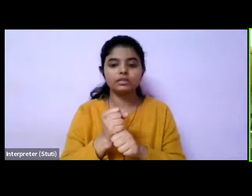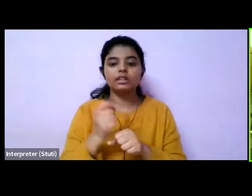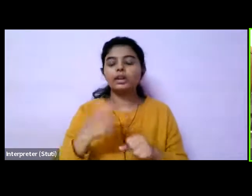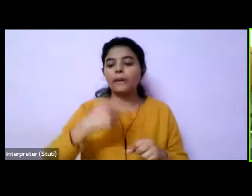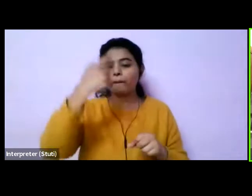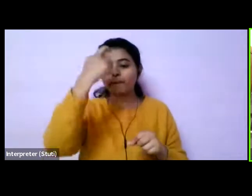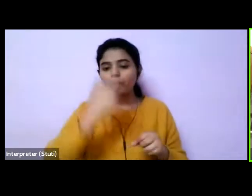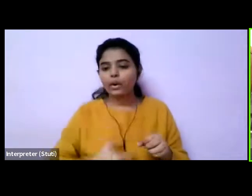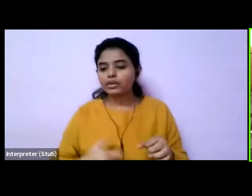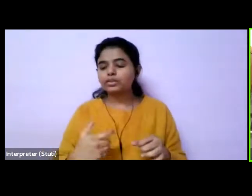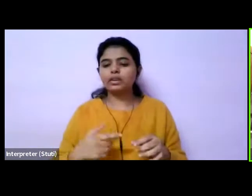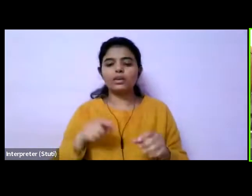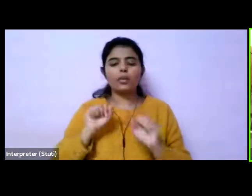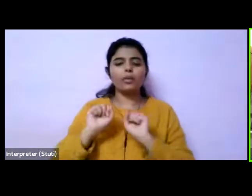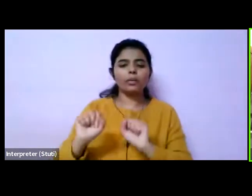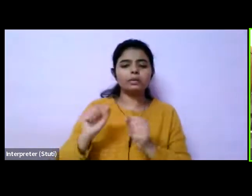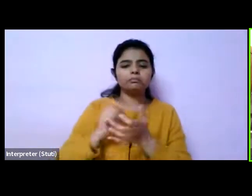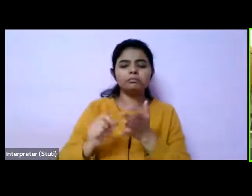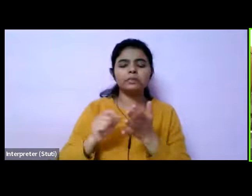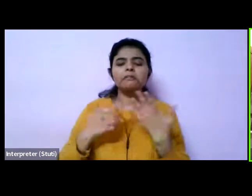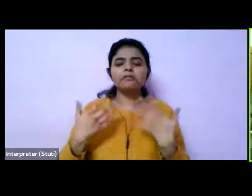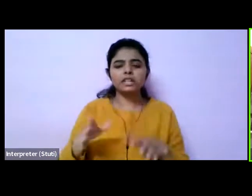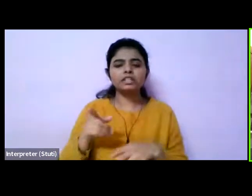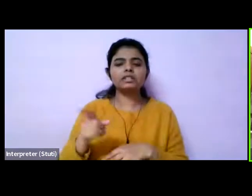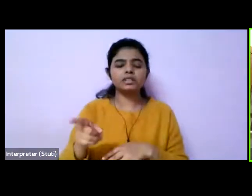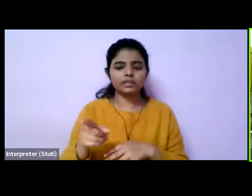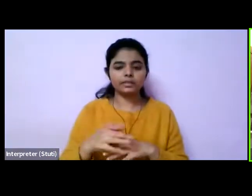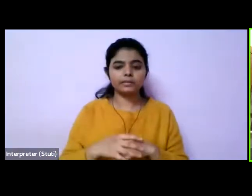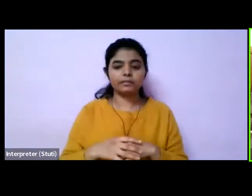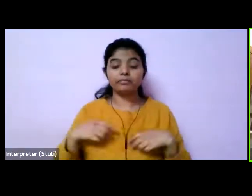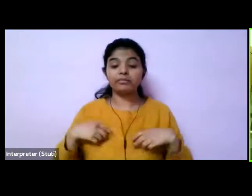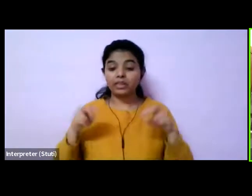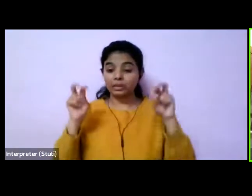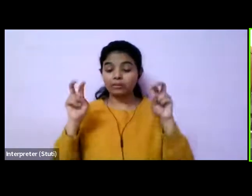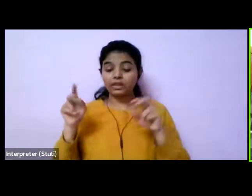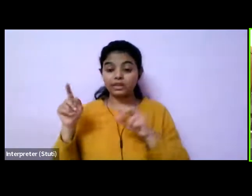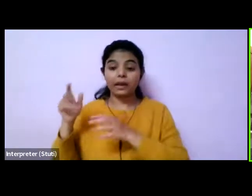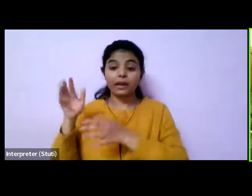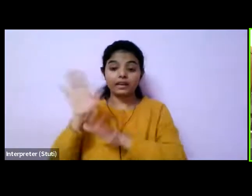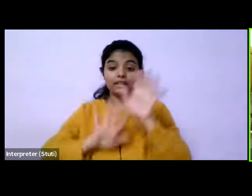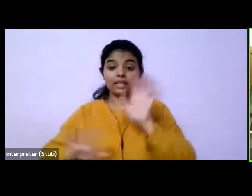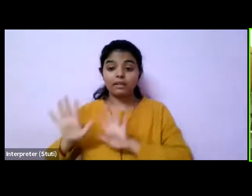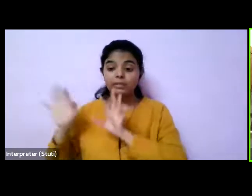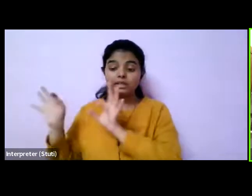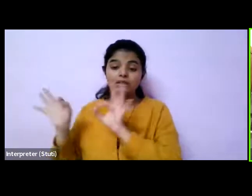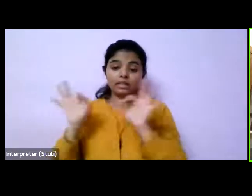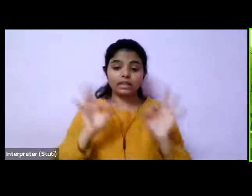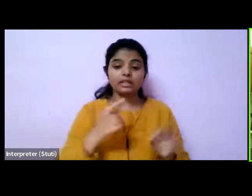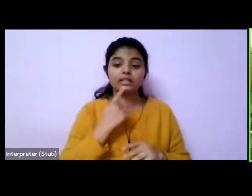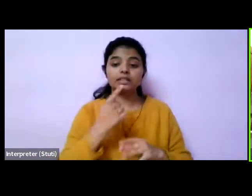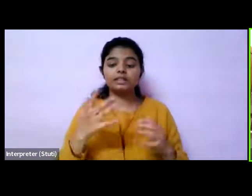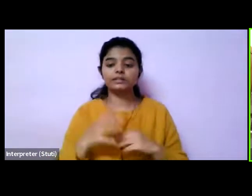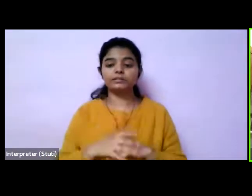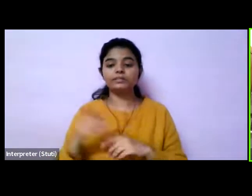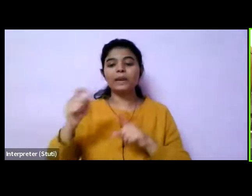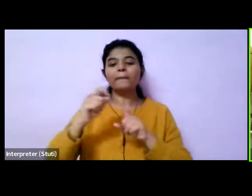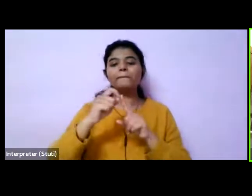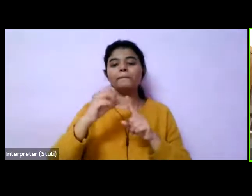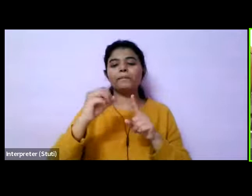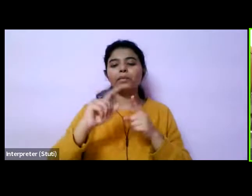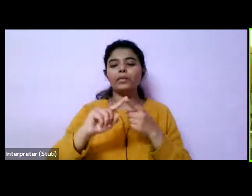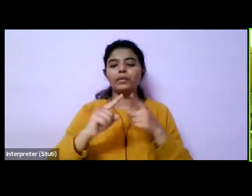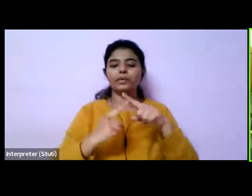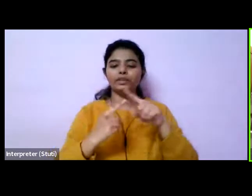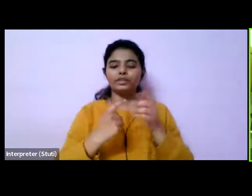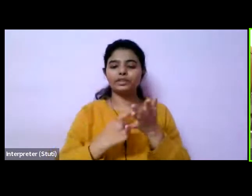dread and trauma. And I'm quoting from the play what Dan says, that in poetry, even the most